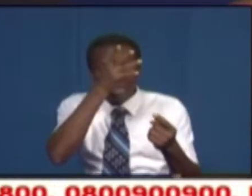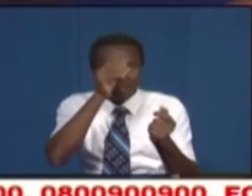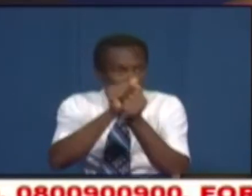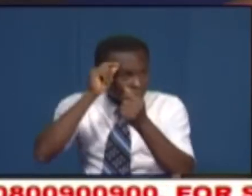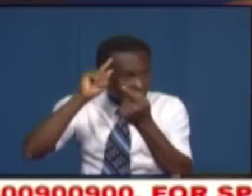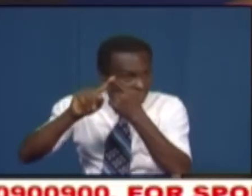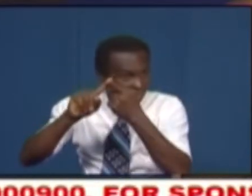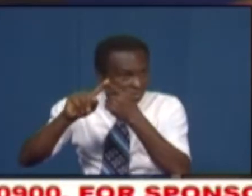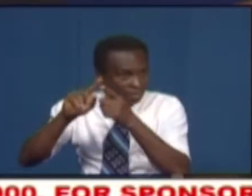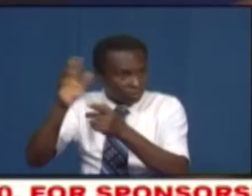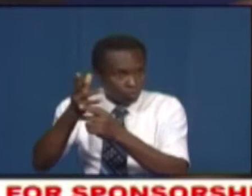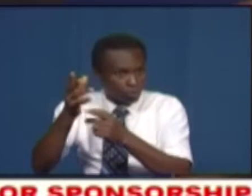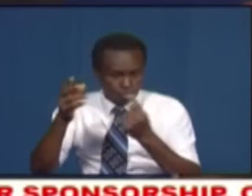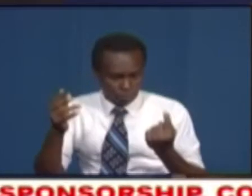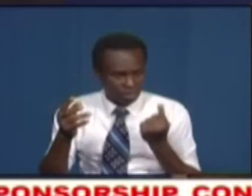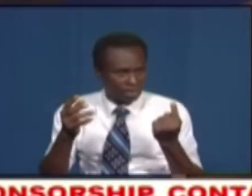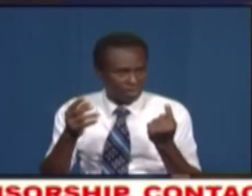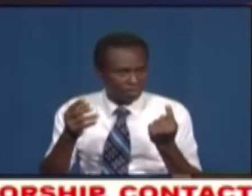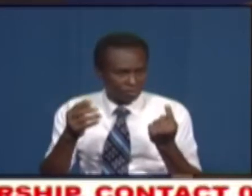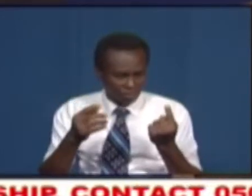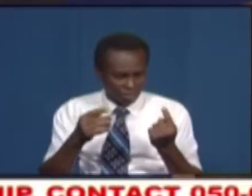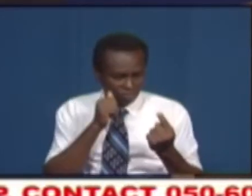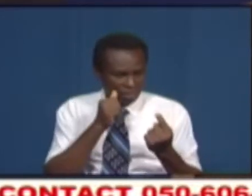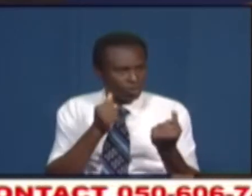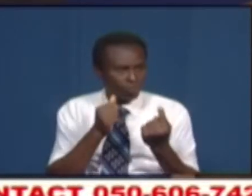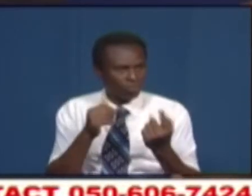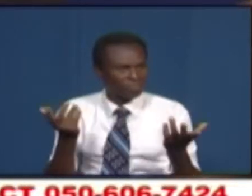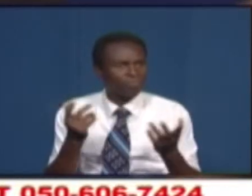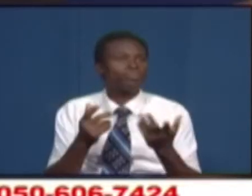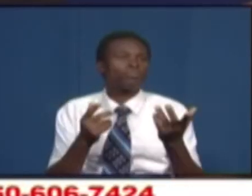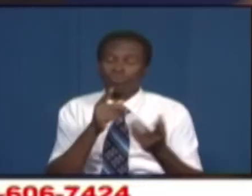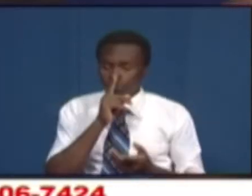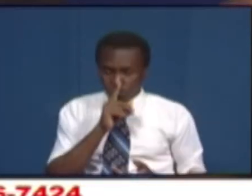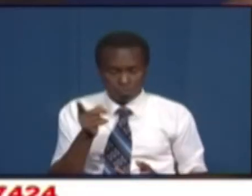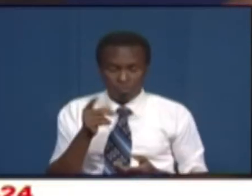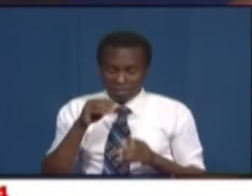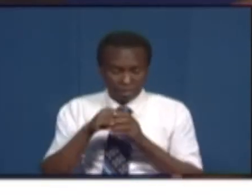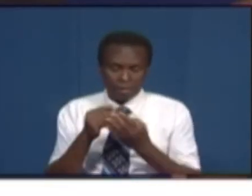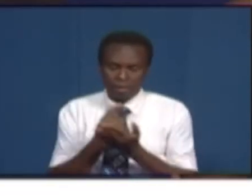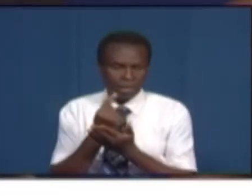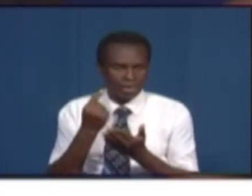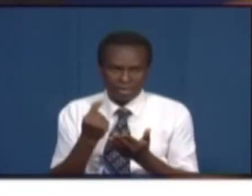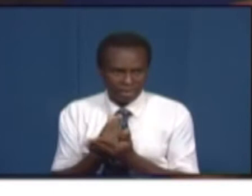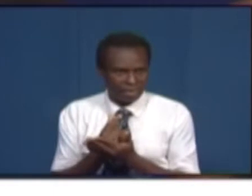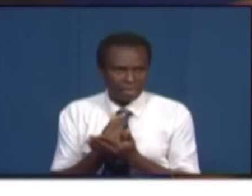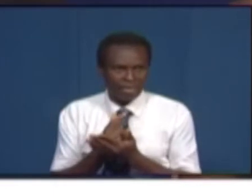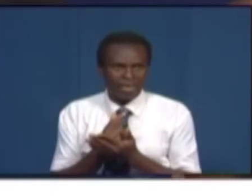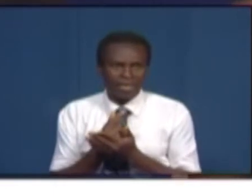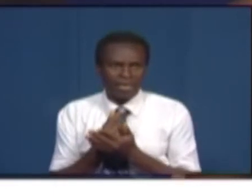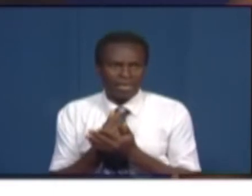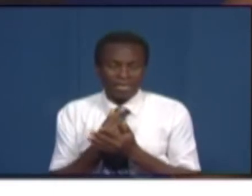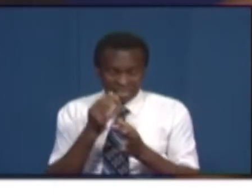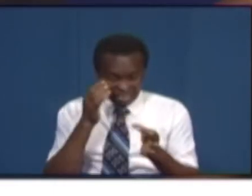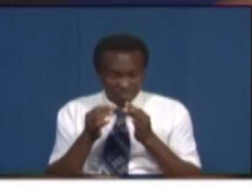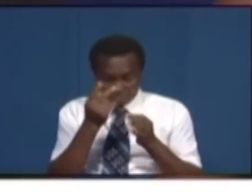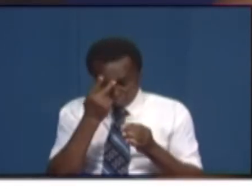in our Ghanaian society, our extended family system is breaking down. But that should have been a very good kind of support.